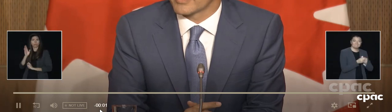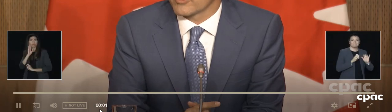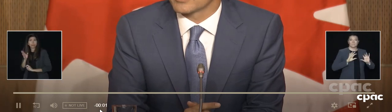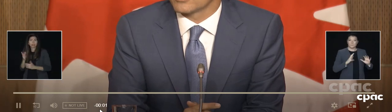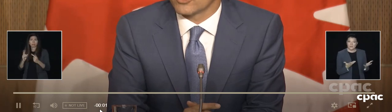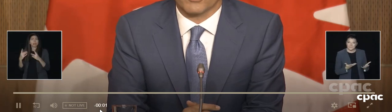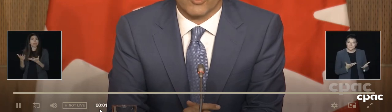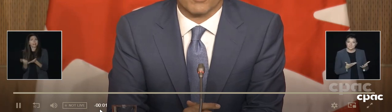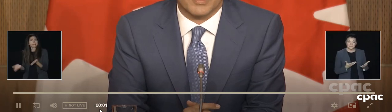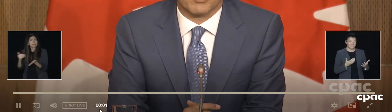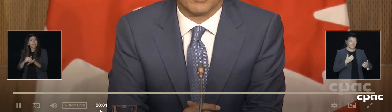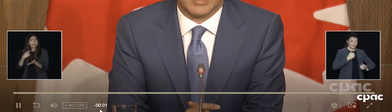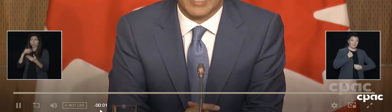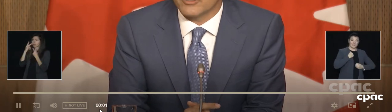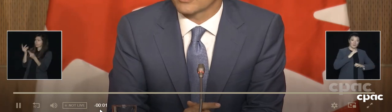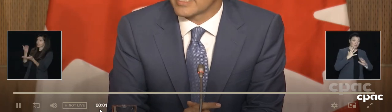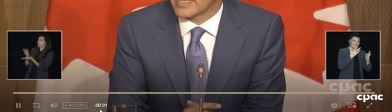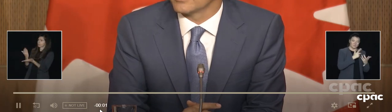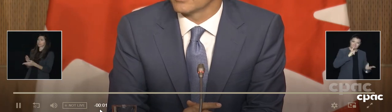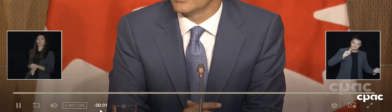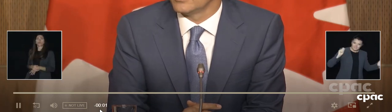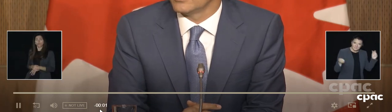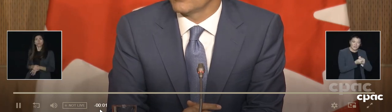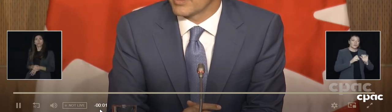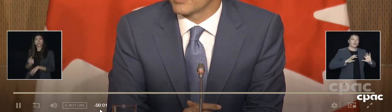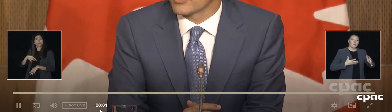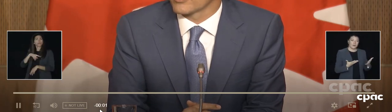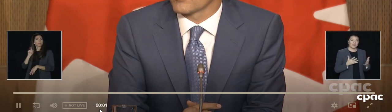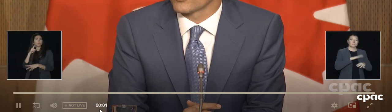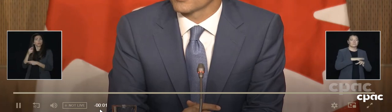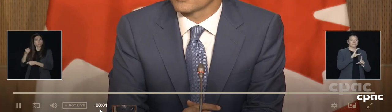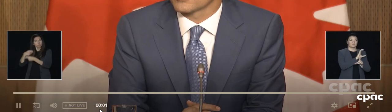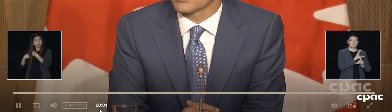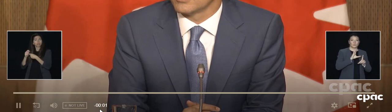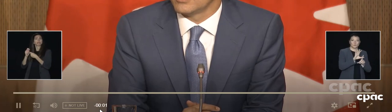much work there is to do before people understand